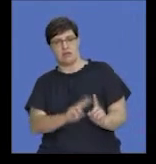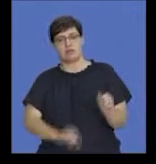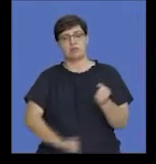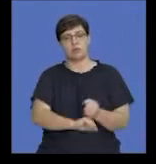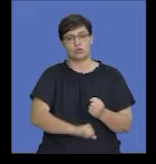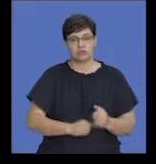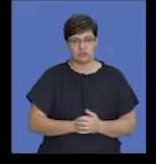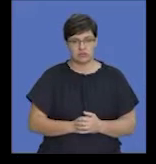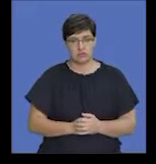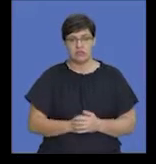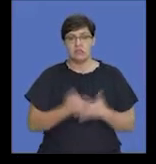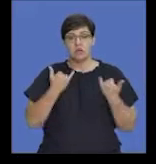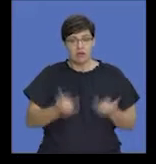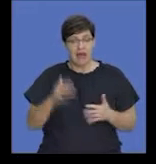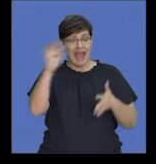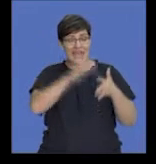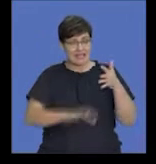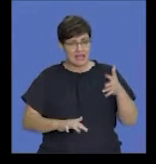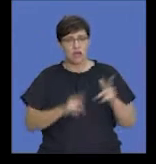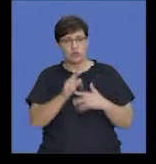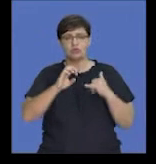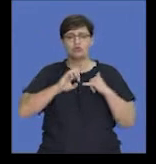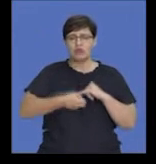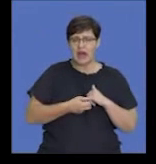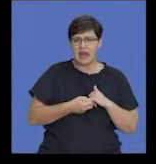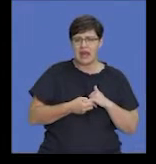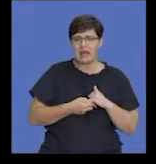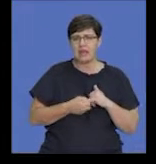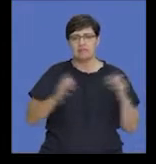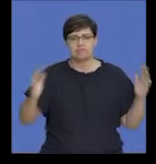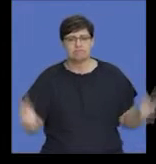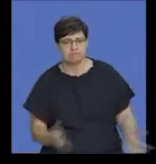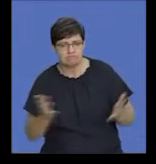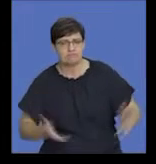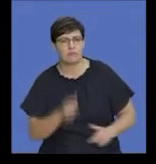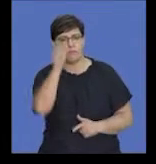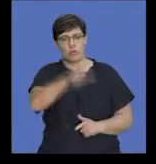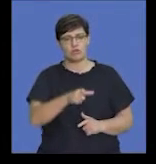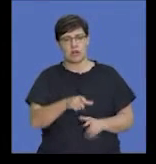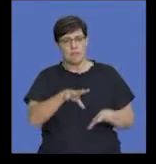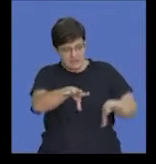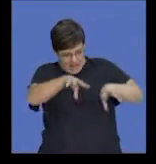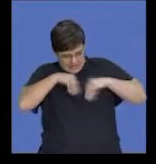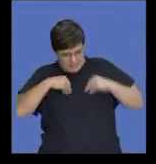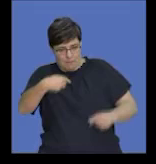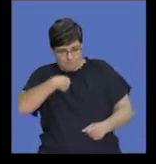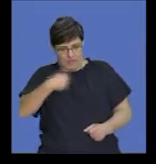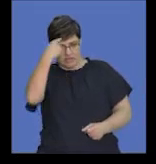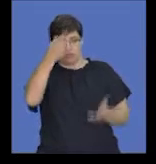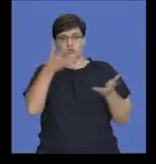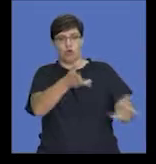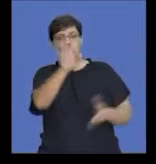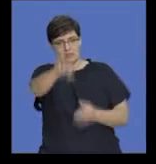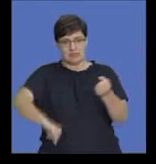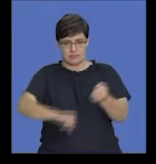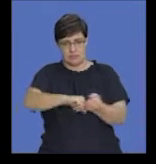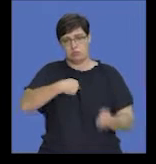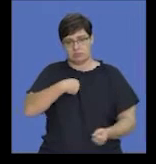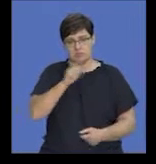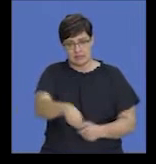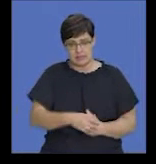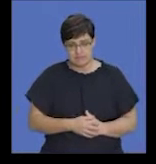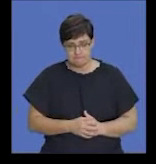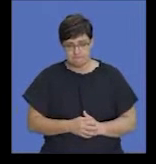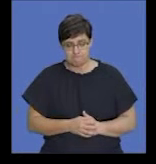this type of essay, you're basically trying to encourage somebody to adopt your way of thinking, and basically you